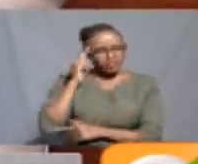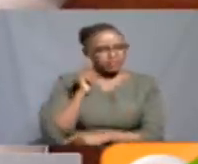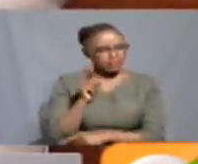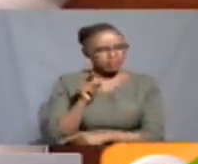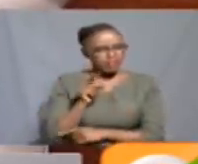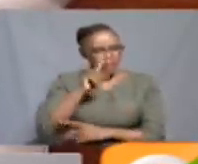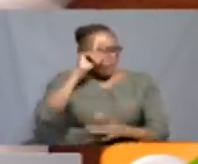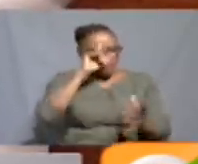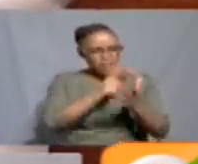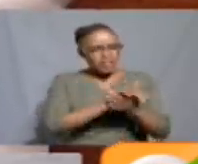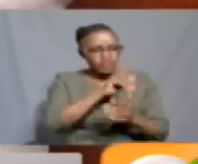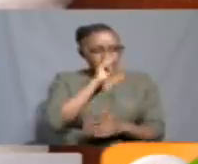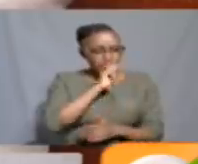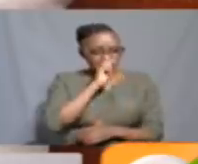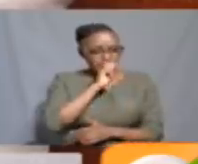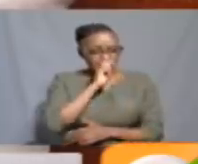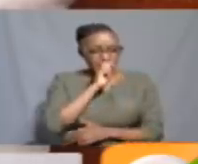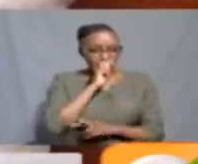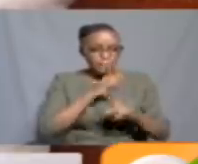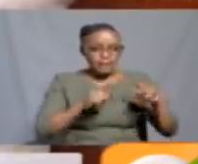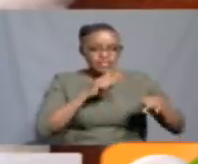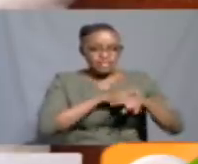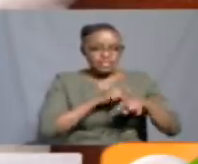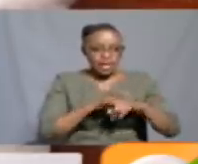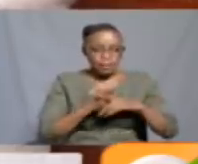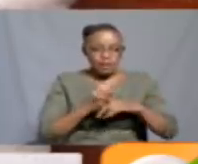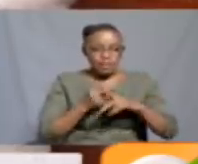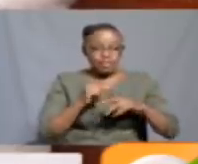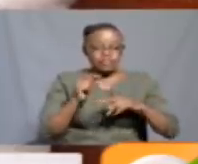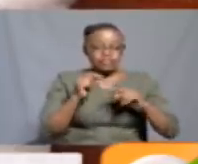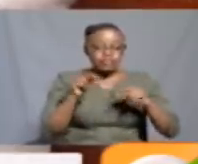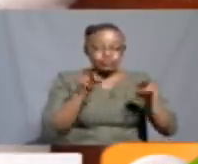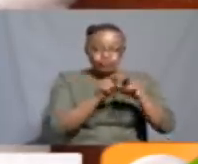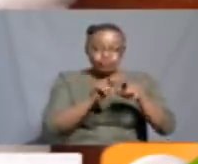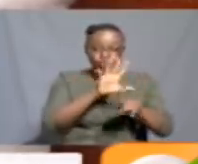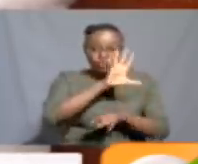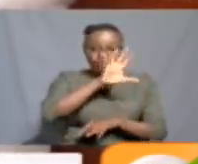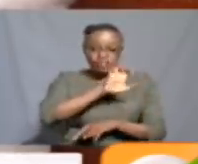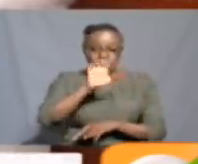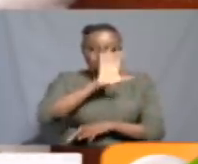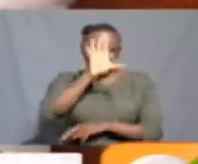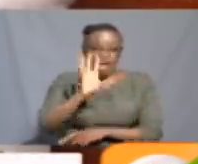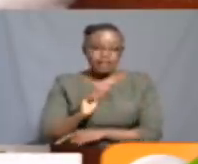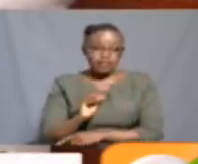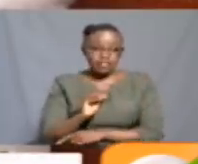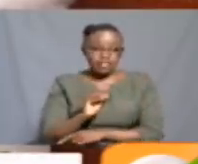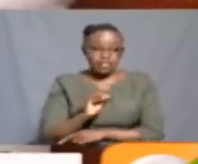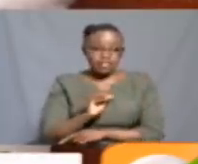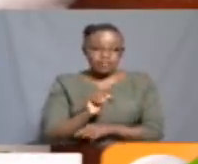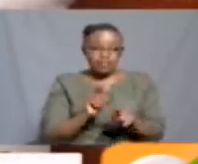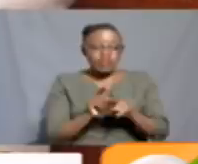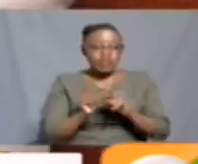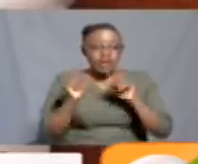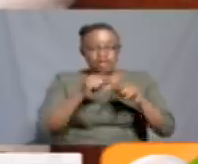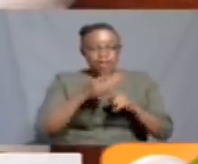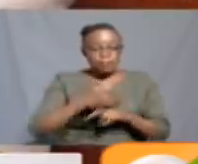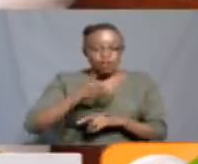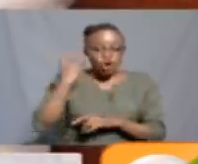he believed in Tanzania, but when it came down to East Africa, I said, hey, come on, take off your